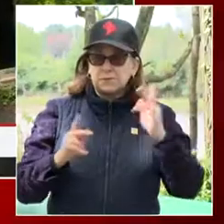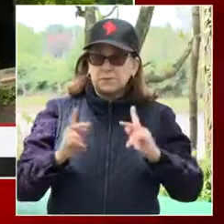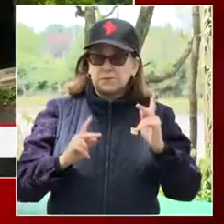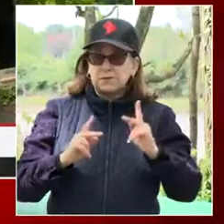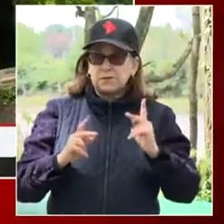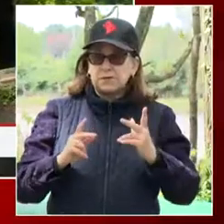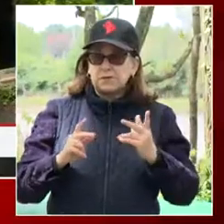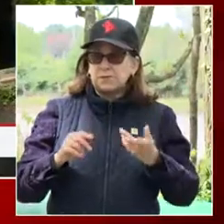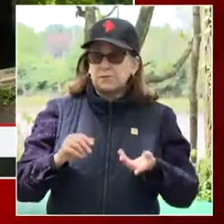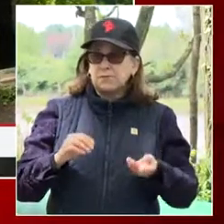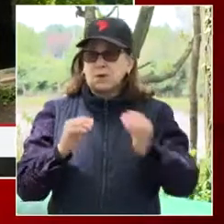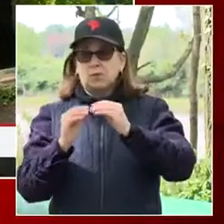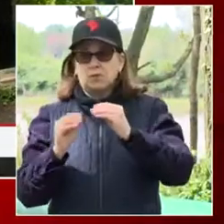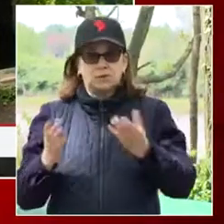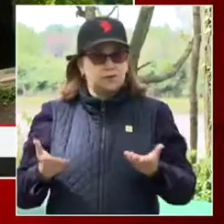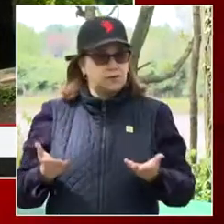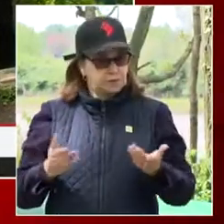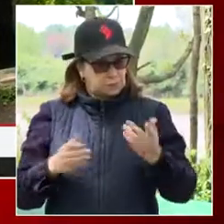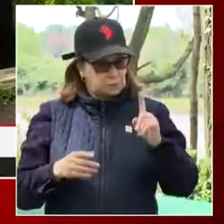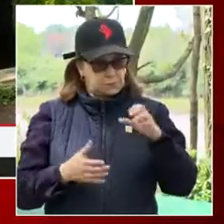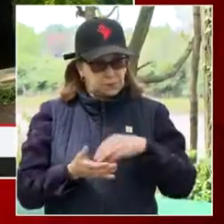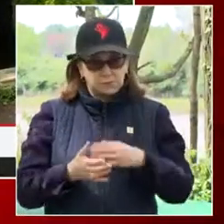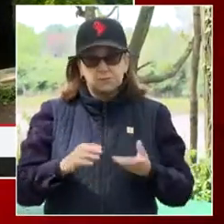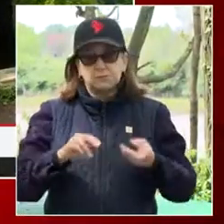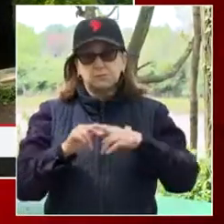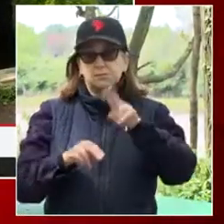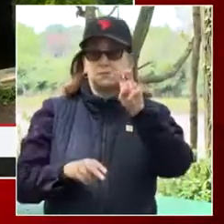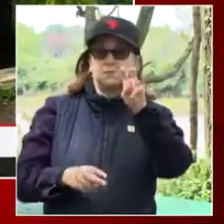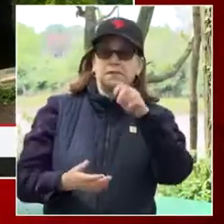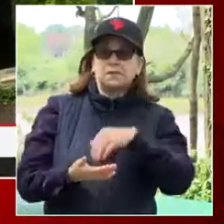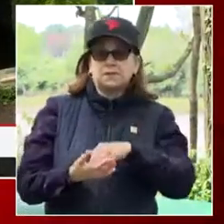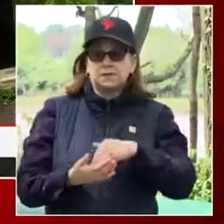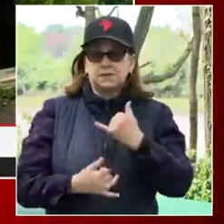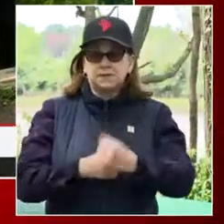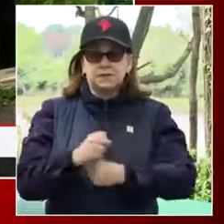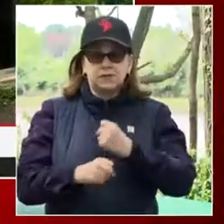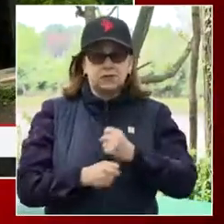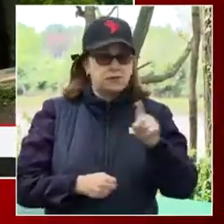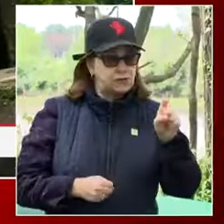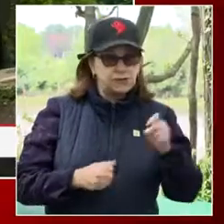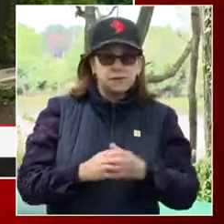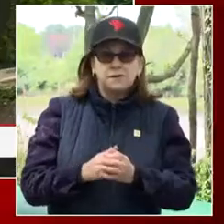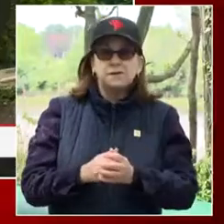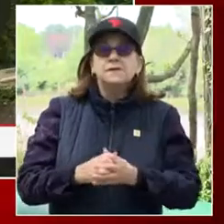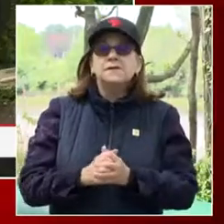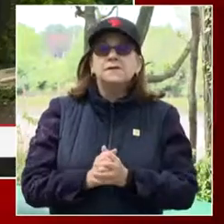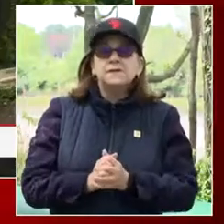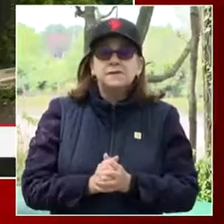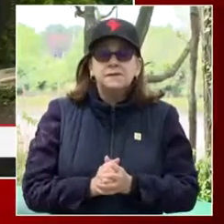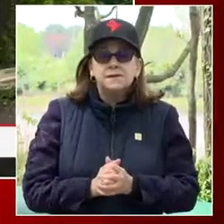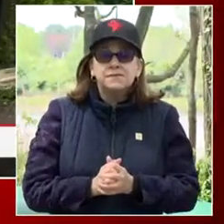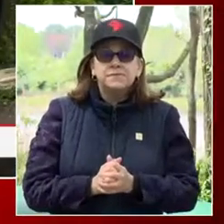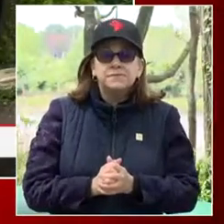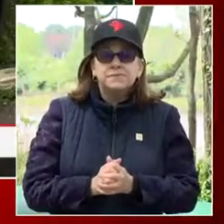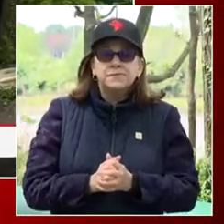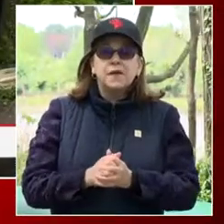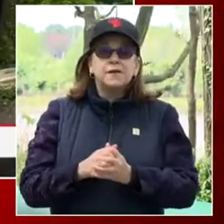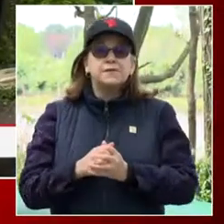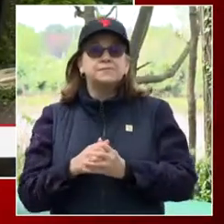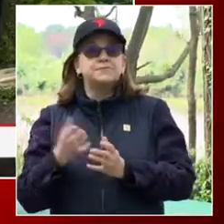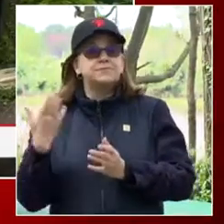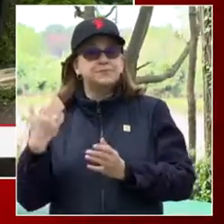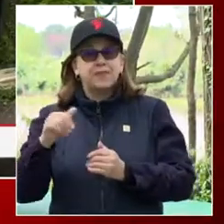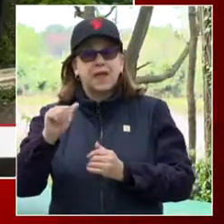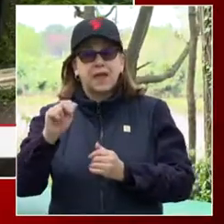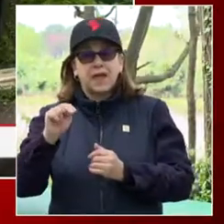changing. What we have found that I think a lot of us have is that they used to call the Anacostia River the Forgotten River. It is no